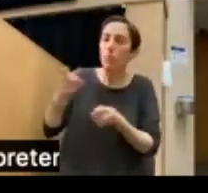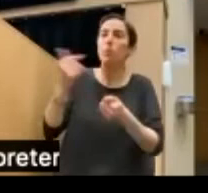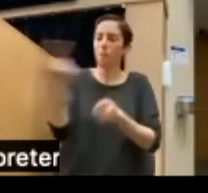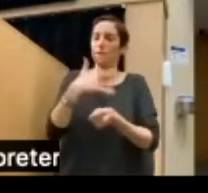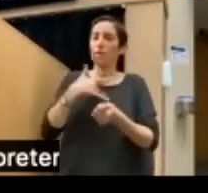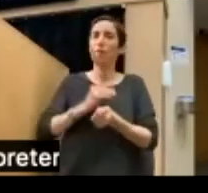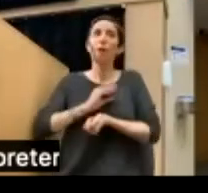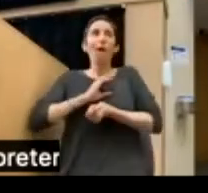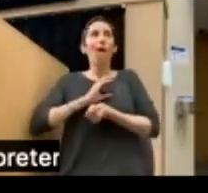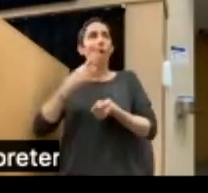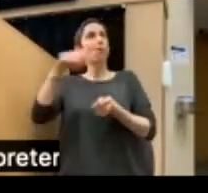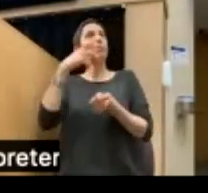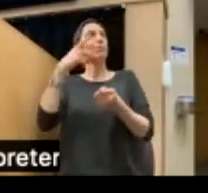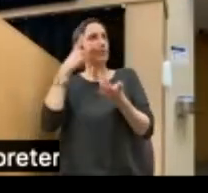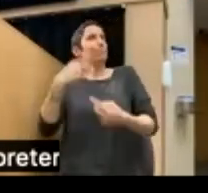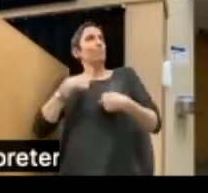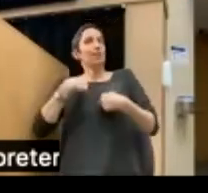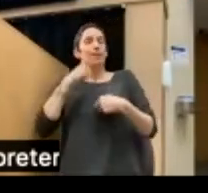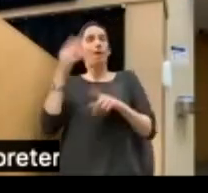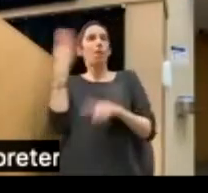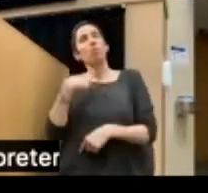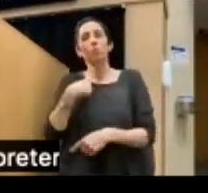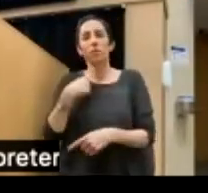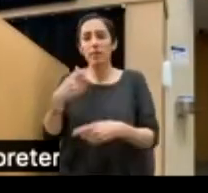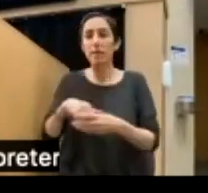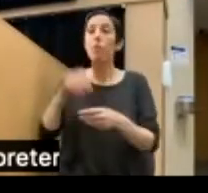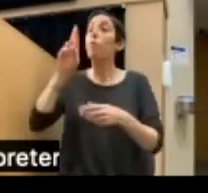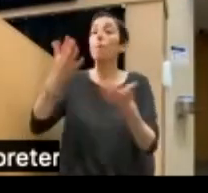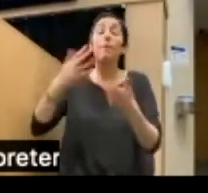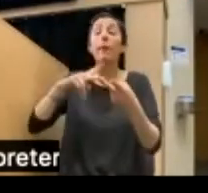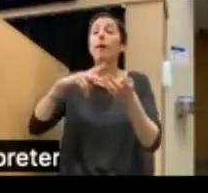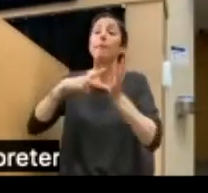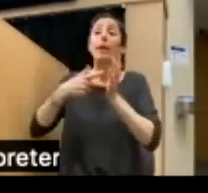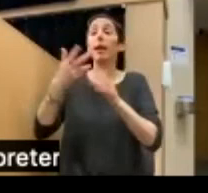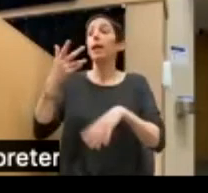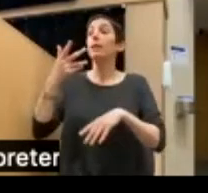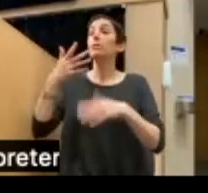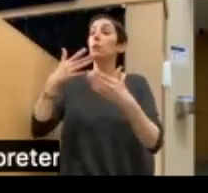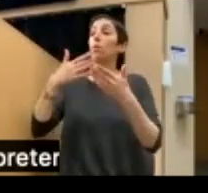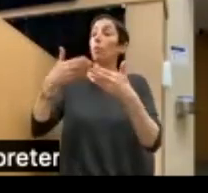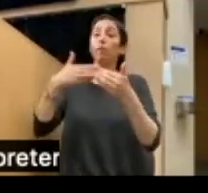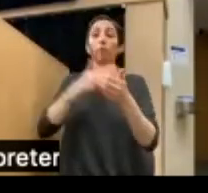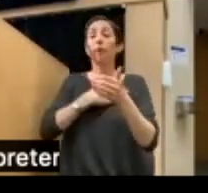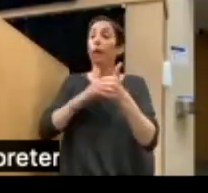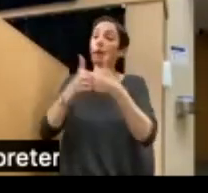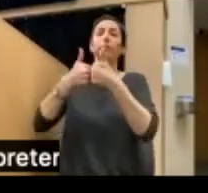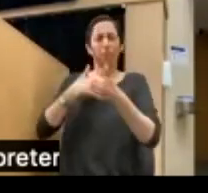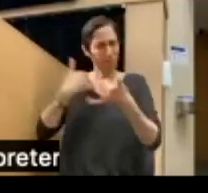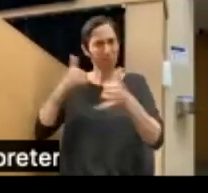what challenges they faced, you know, feels that they have something to contribute and a way